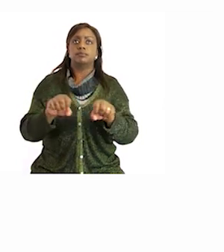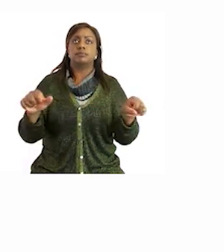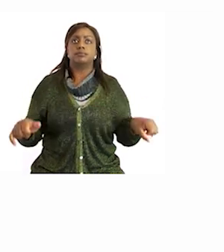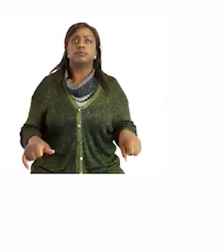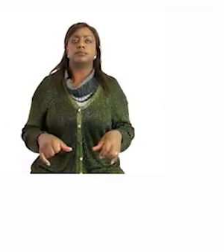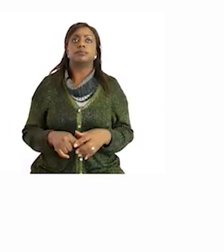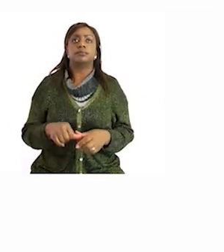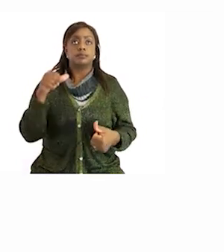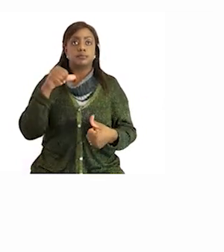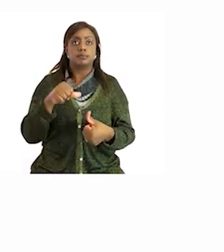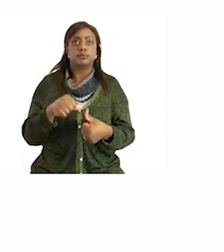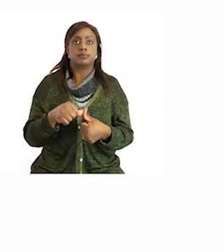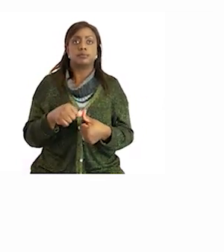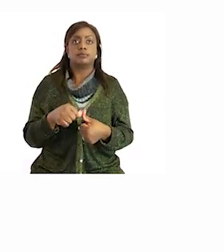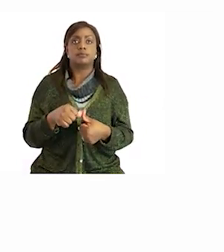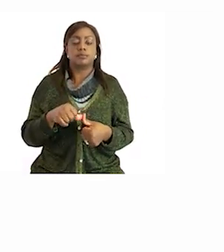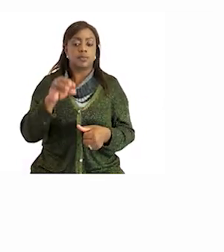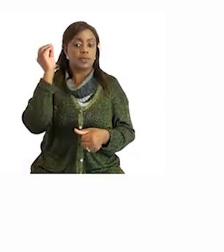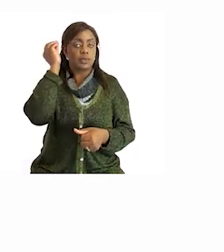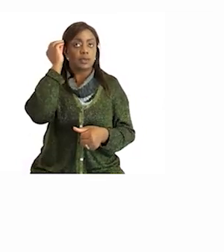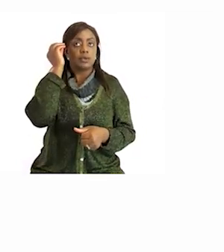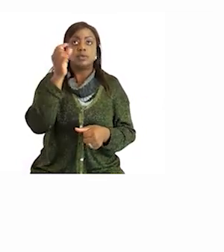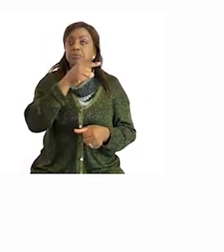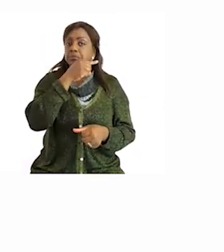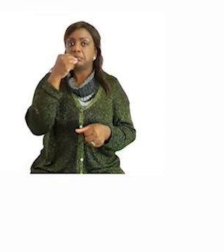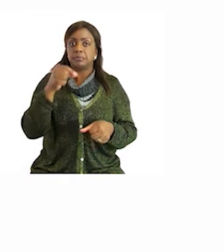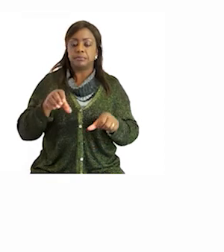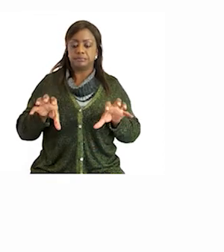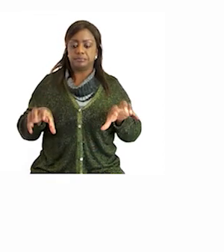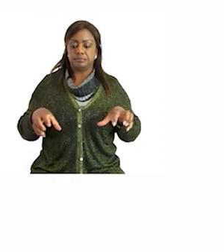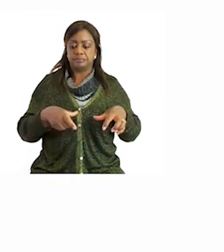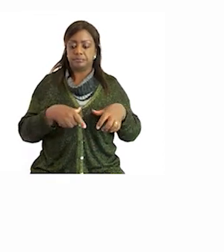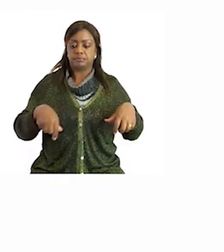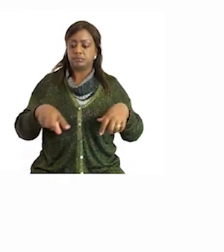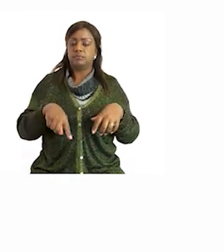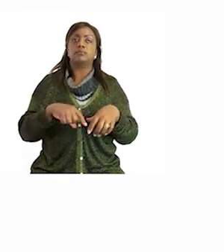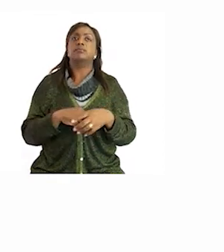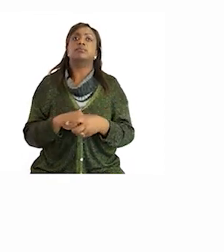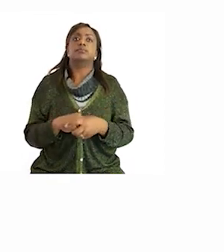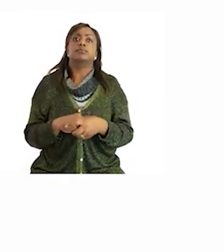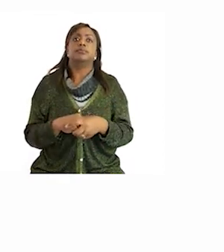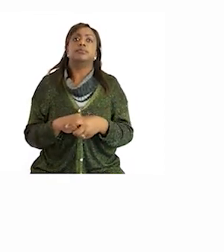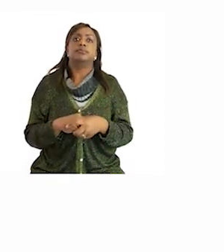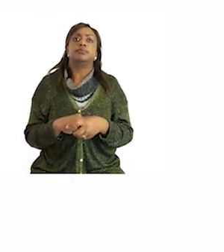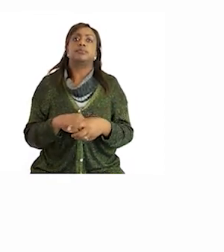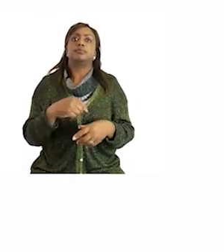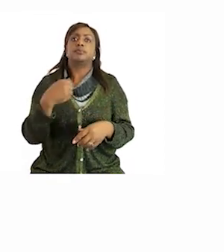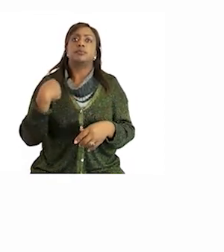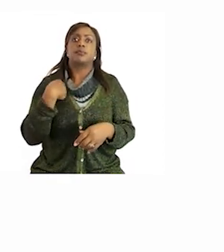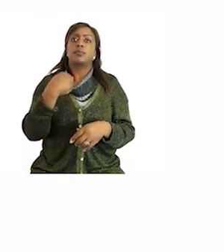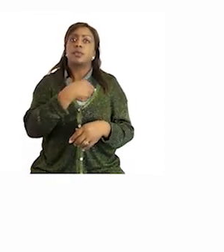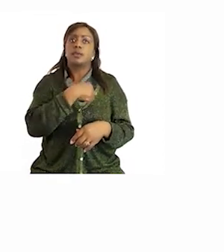Remember here that we are expected to describe the role of the basic structures of a male and female